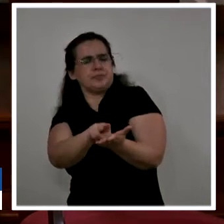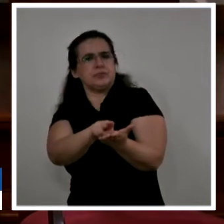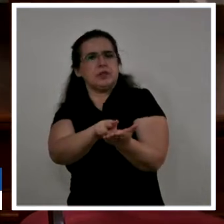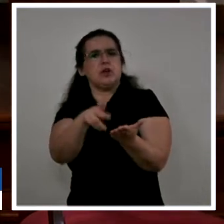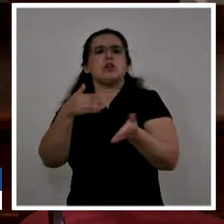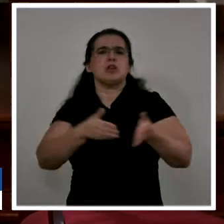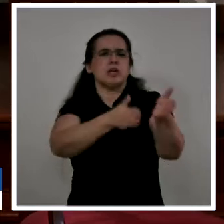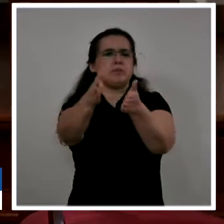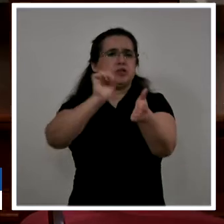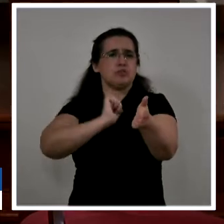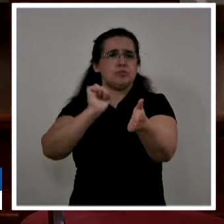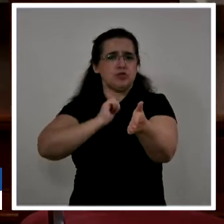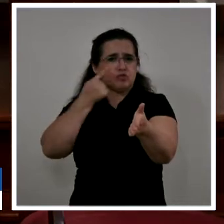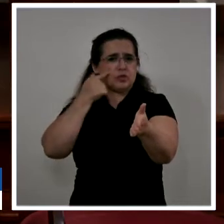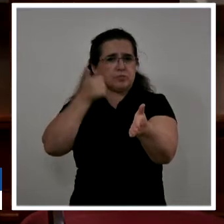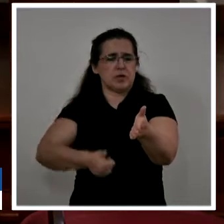meus caminhos.